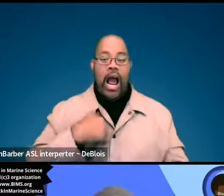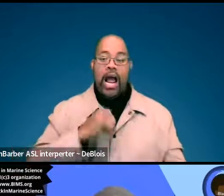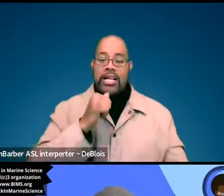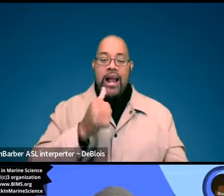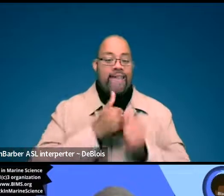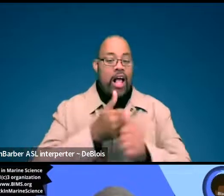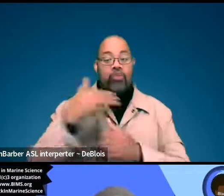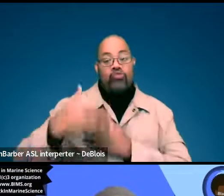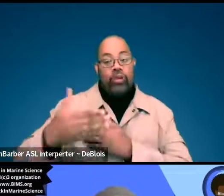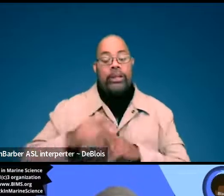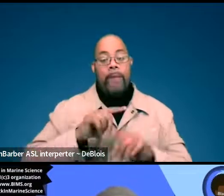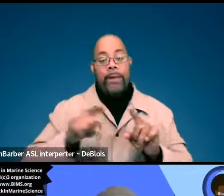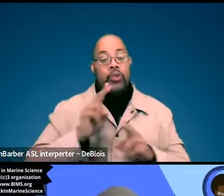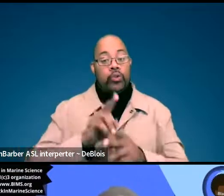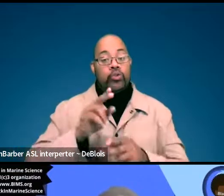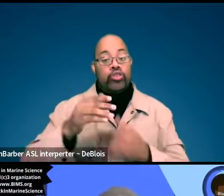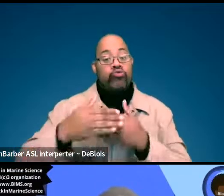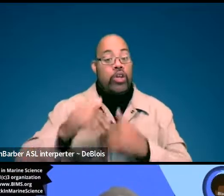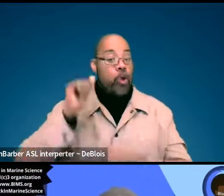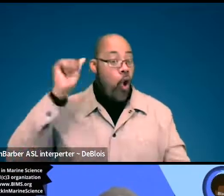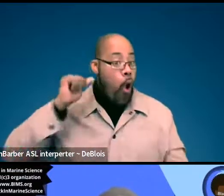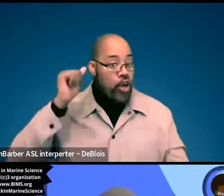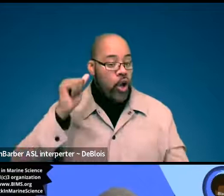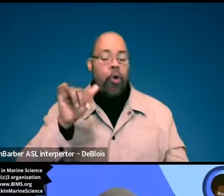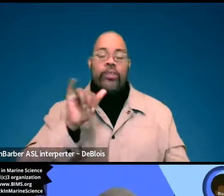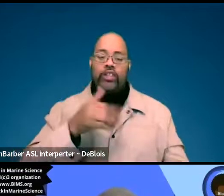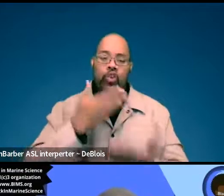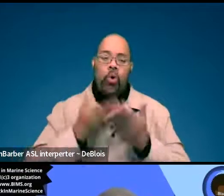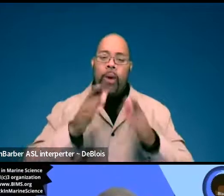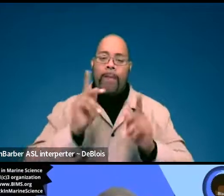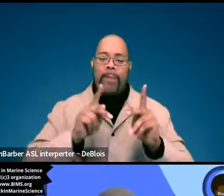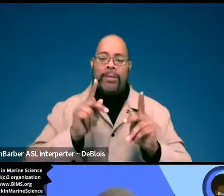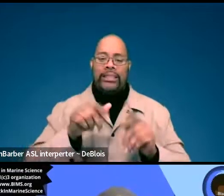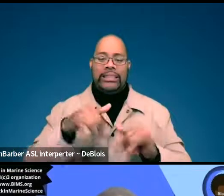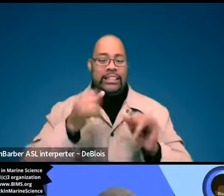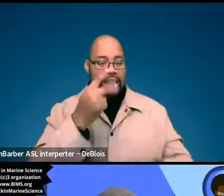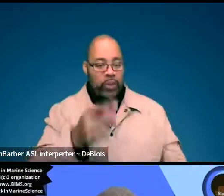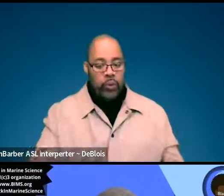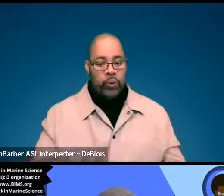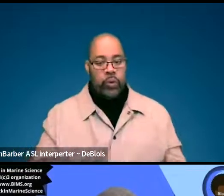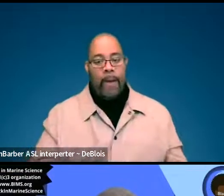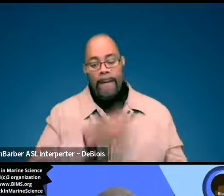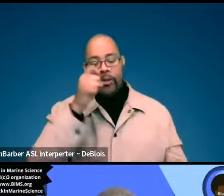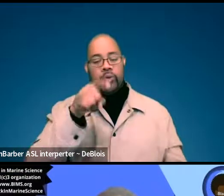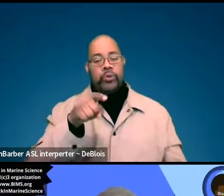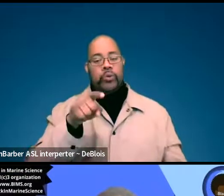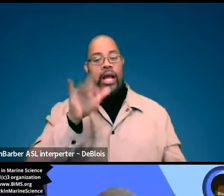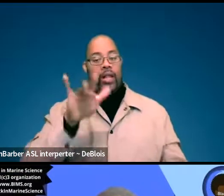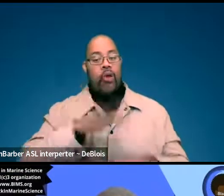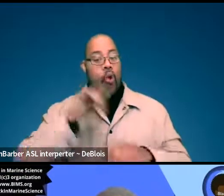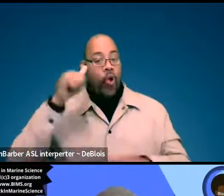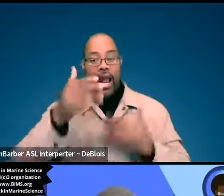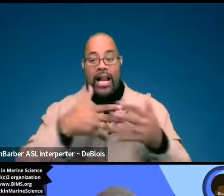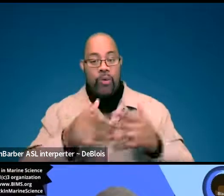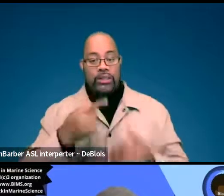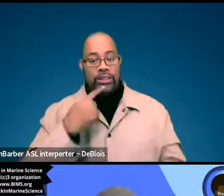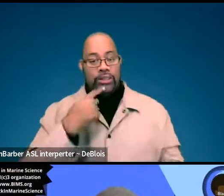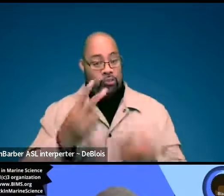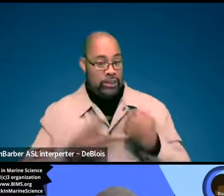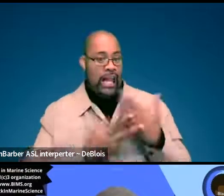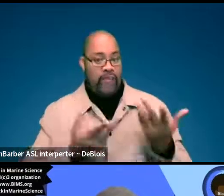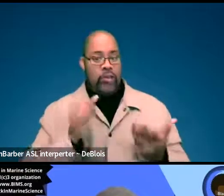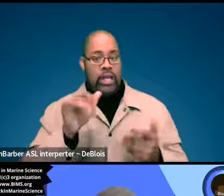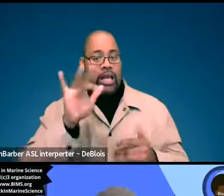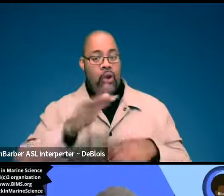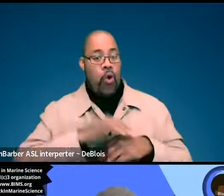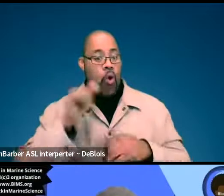follow trends, but using a trending audio is a great way for people to still see you, because you click on the audio anyway and you save it. So you